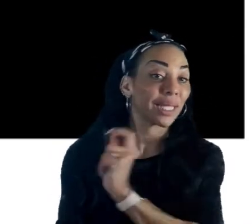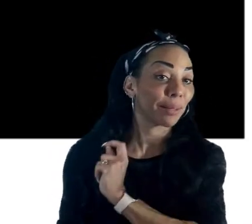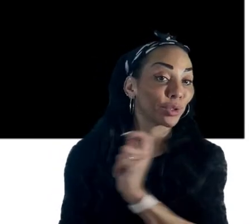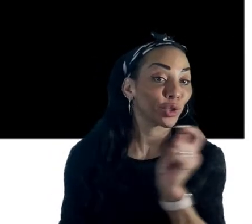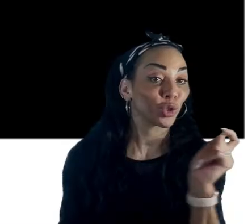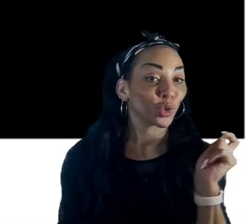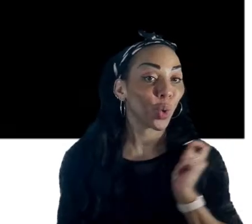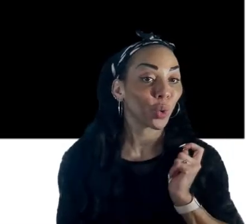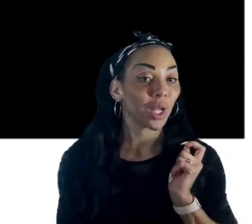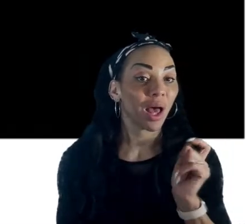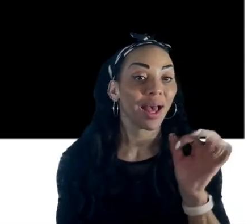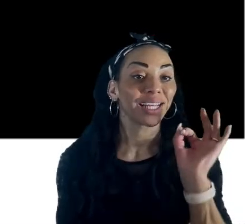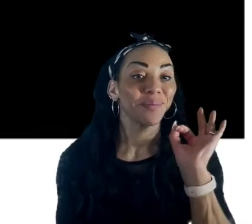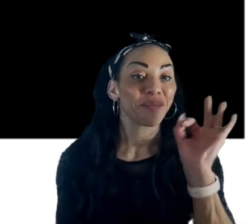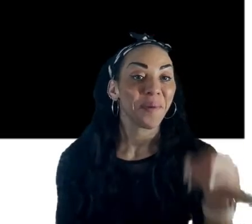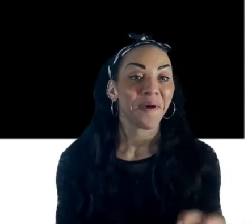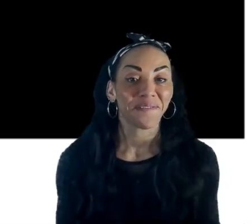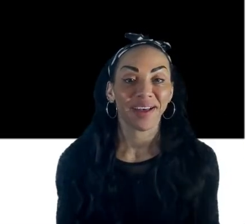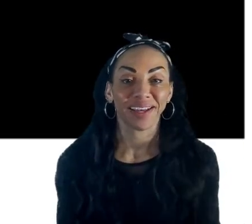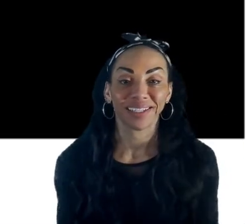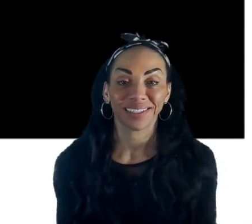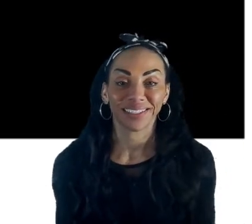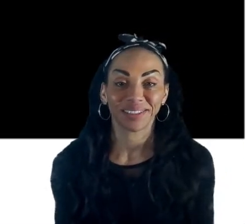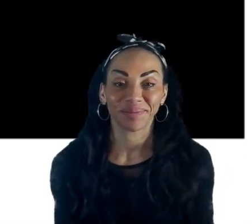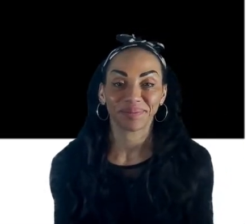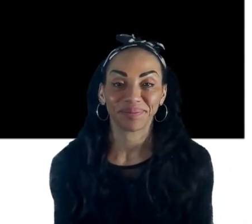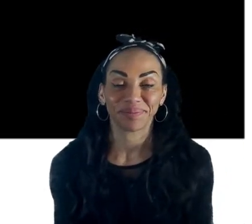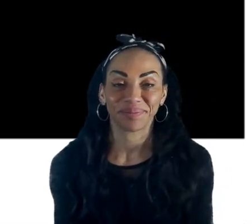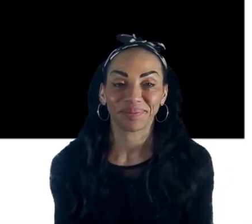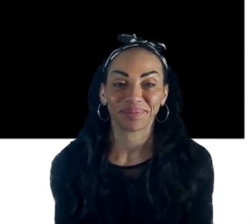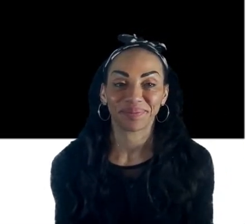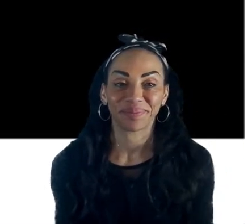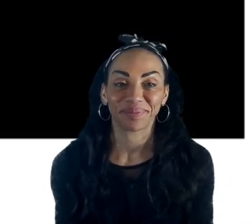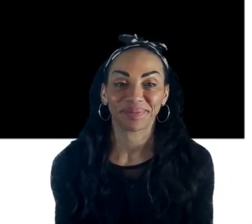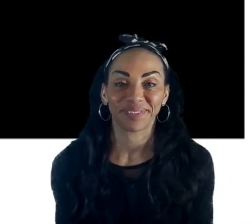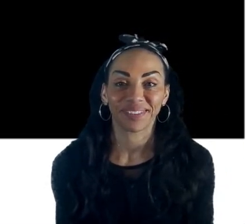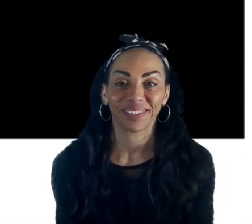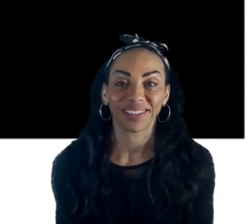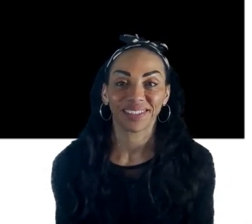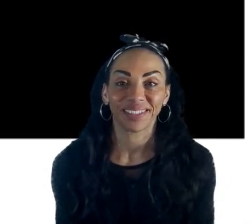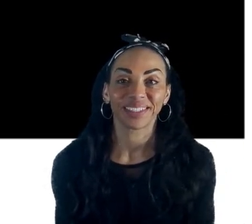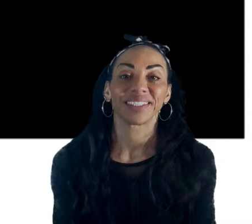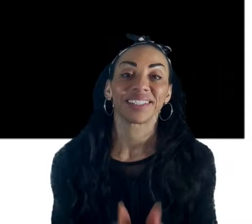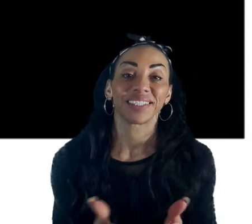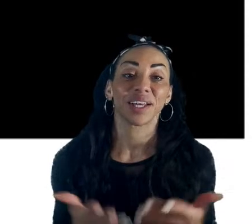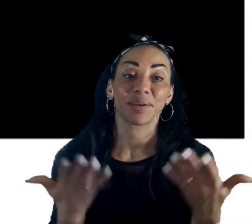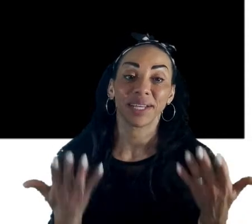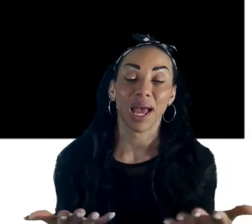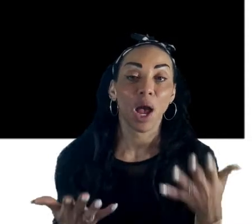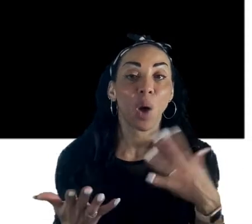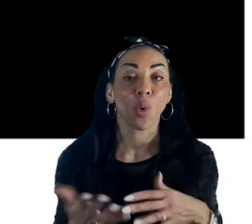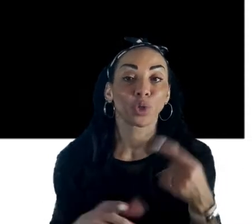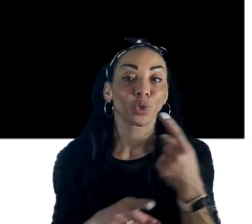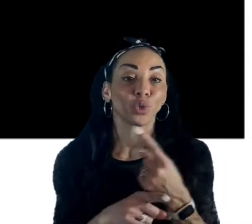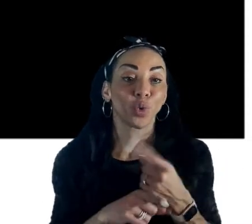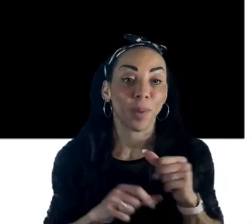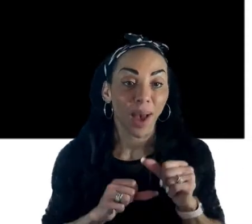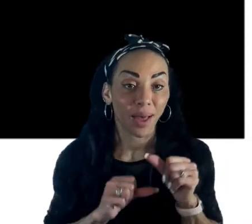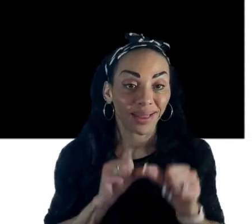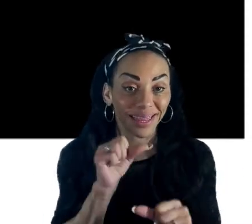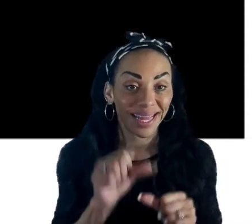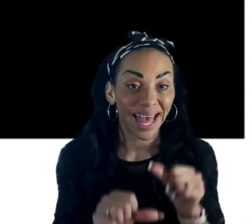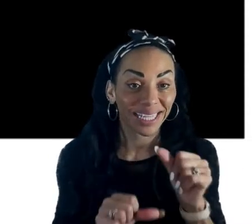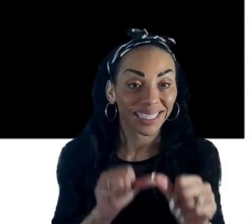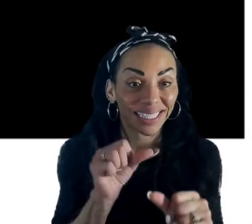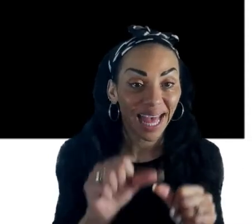So I wanted to talk about my next steps within the project, But before I do that, I just wondered